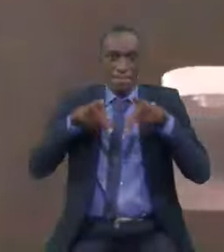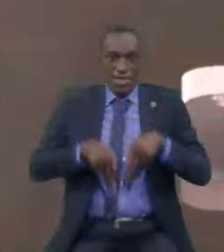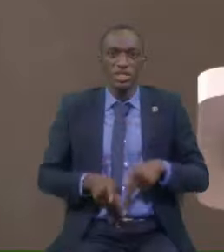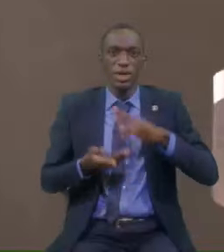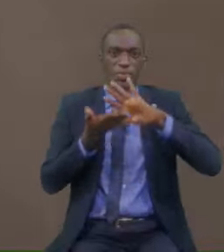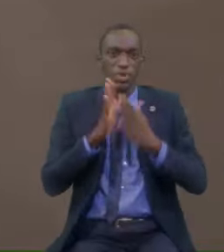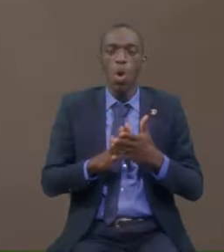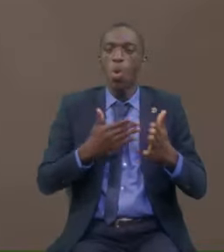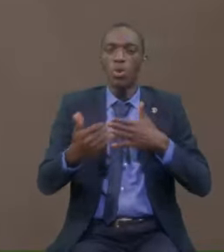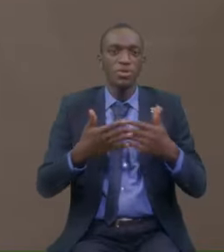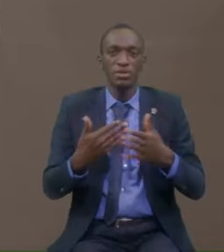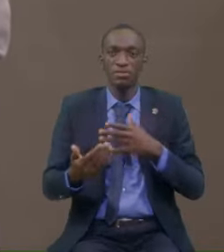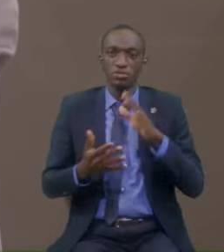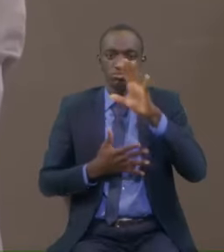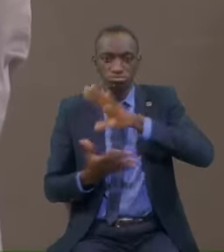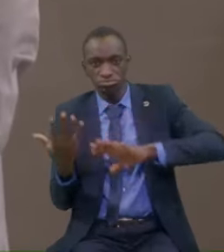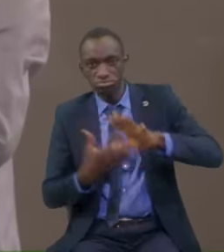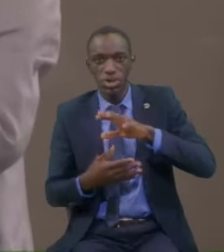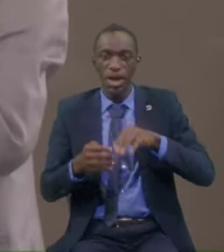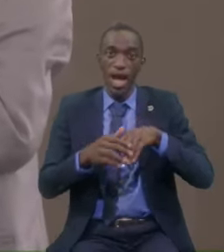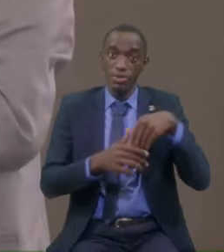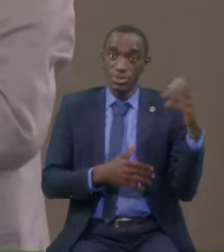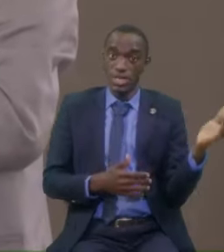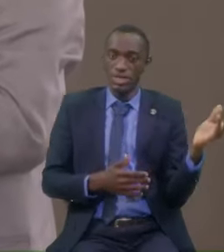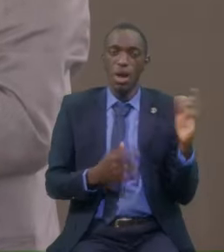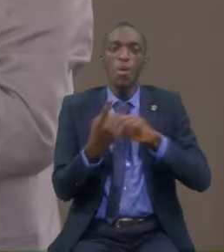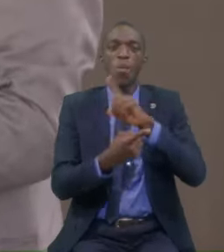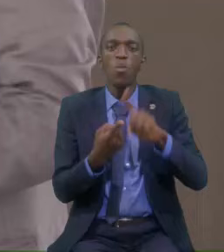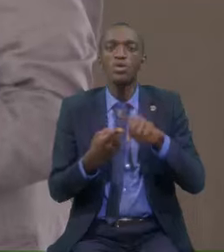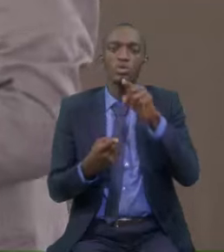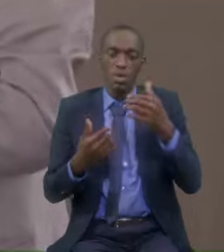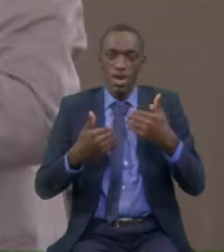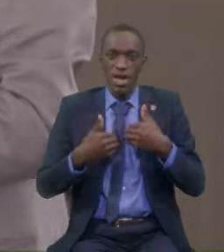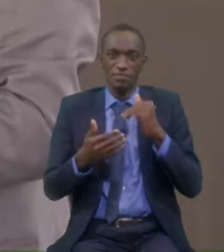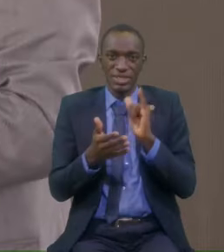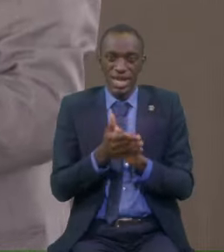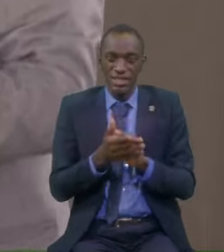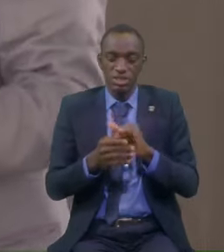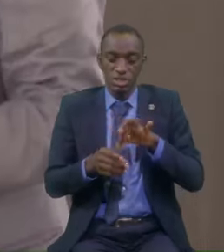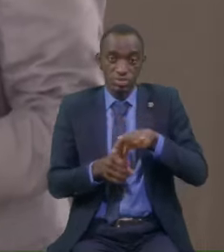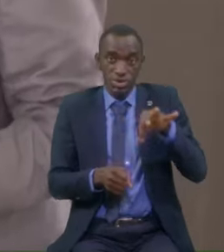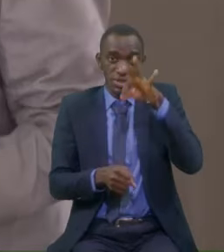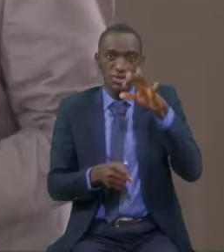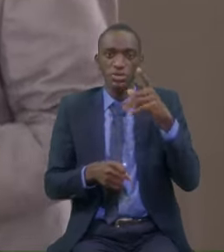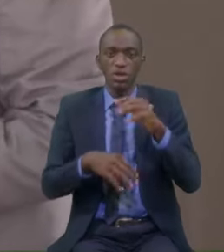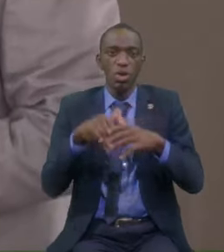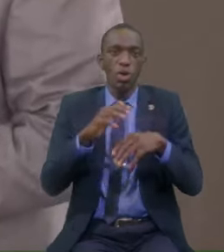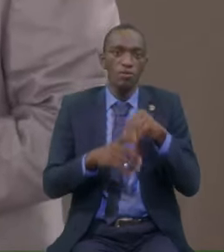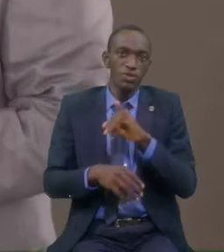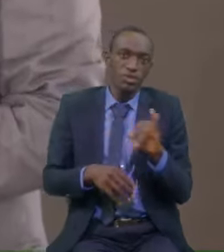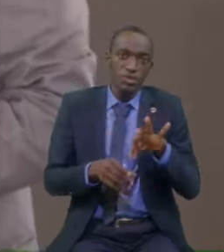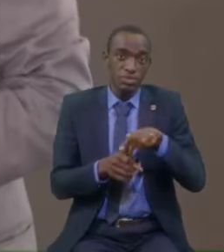have that Spirit, the comforting Spirit, the caring Spirit, and